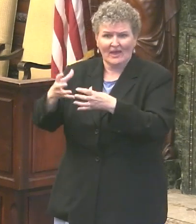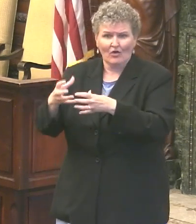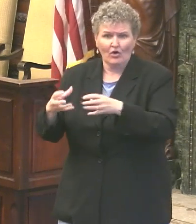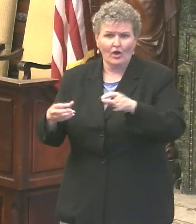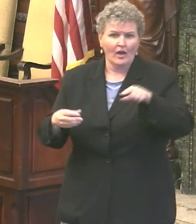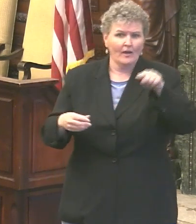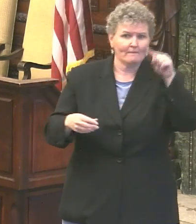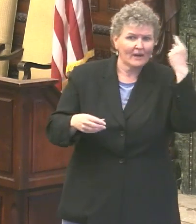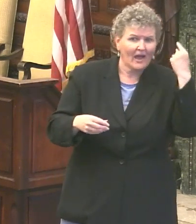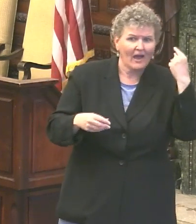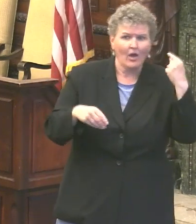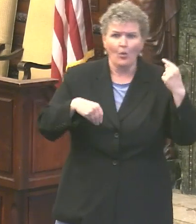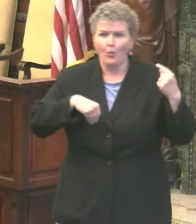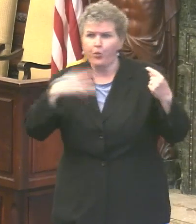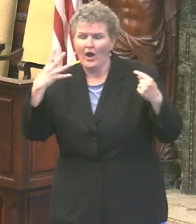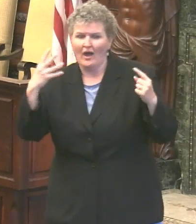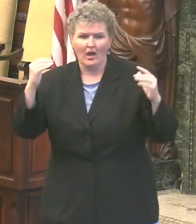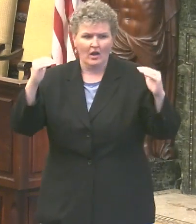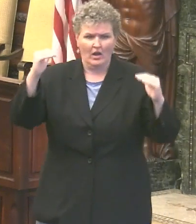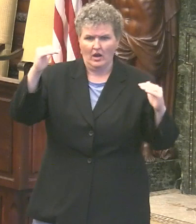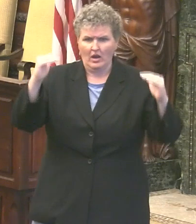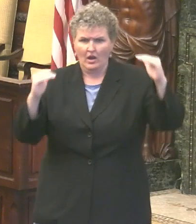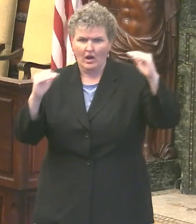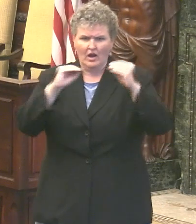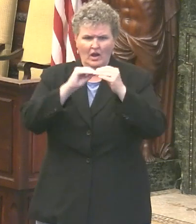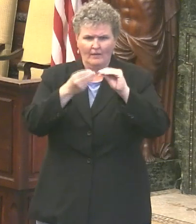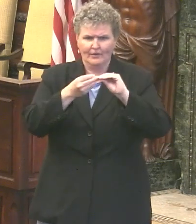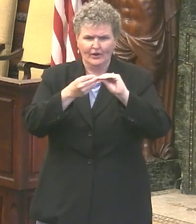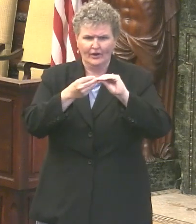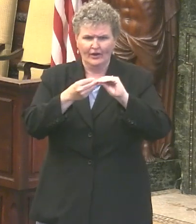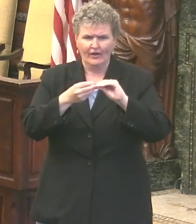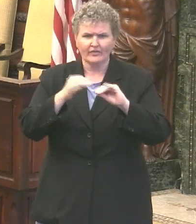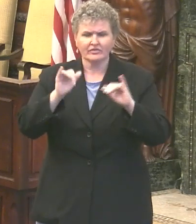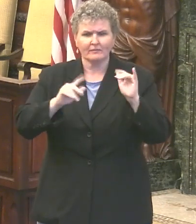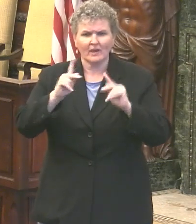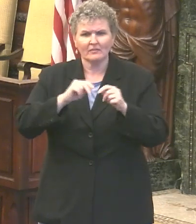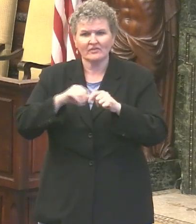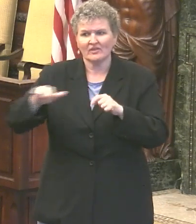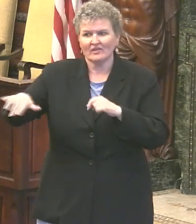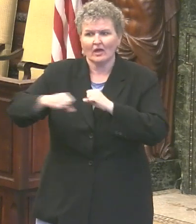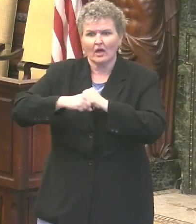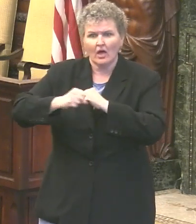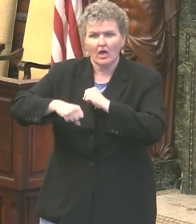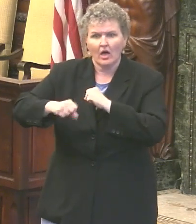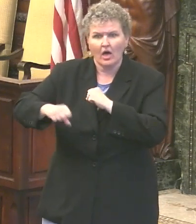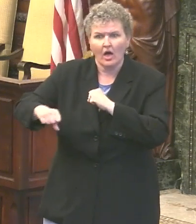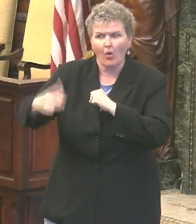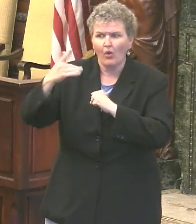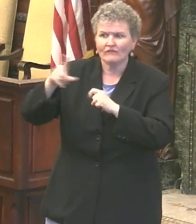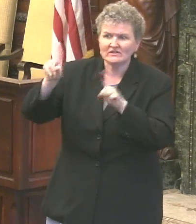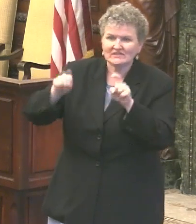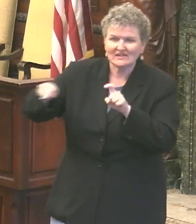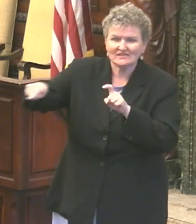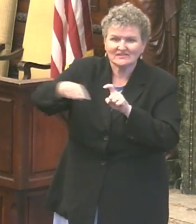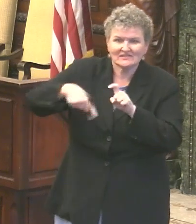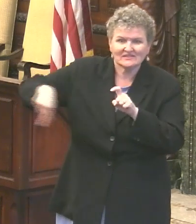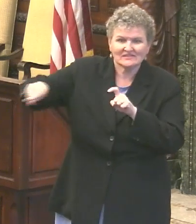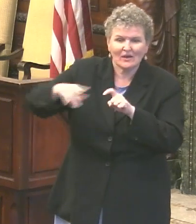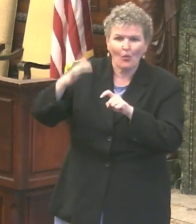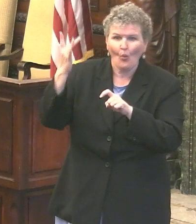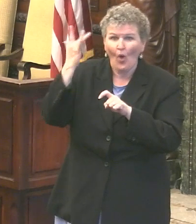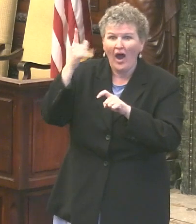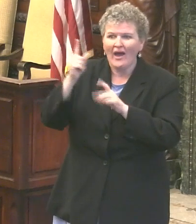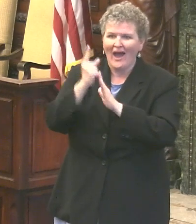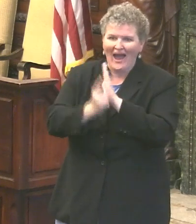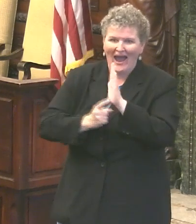that people of color are waiting longer to get tested, and it's much more difficult for them given the hours of the sites and so forth.